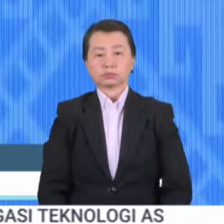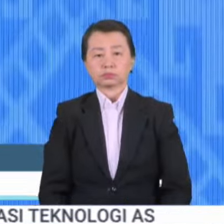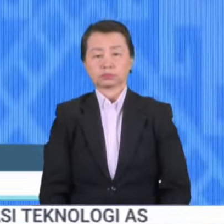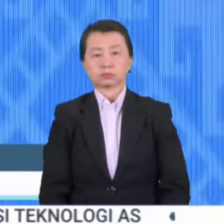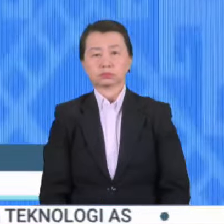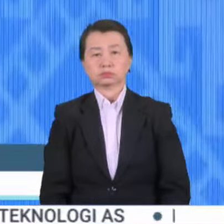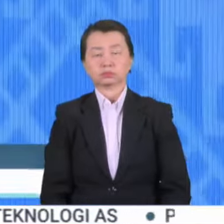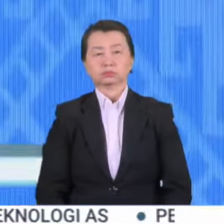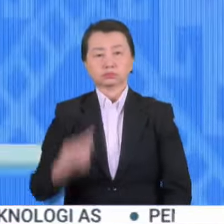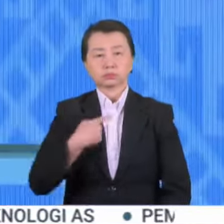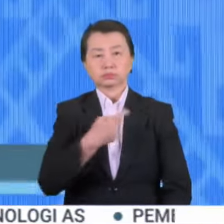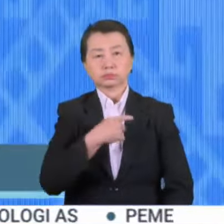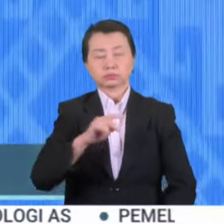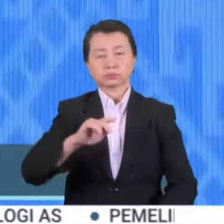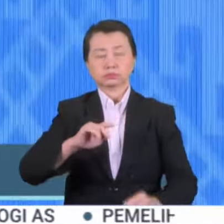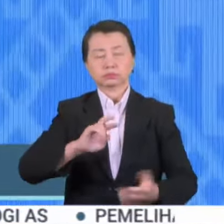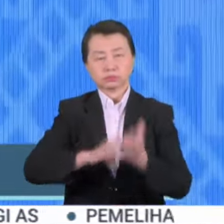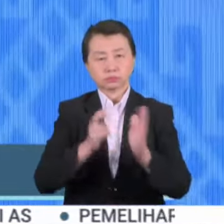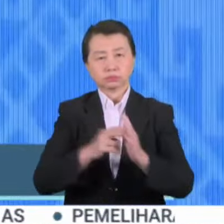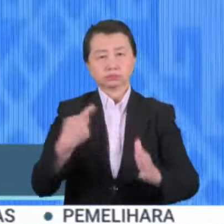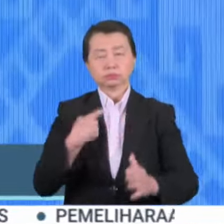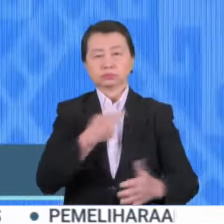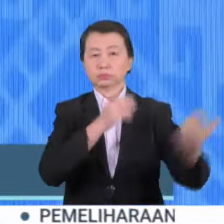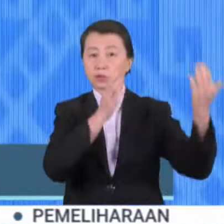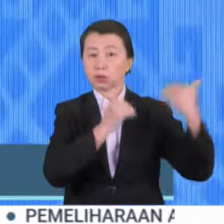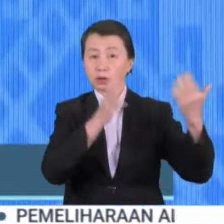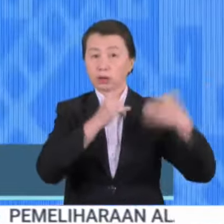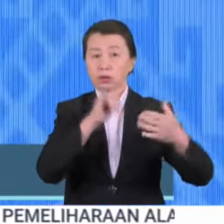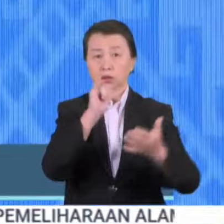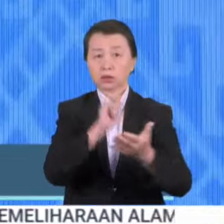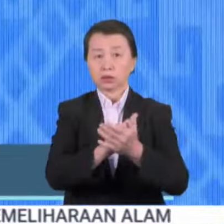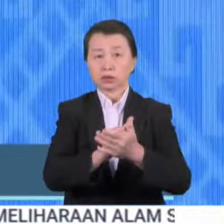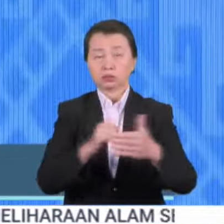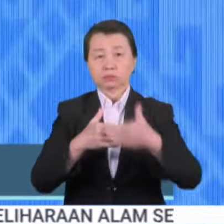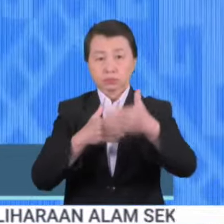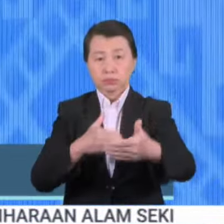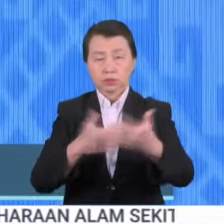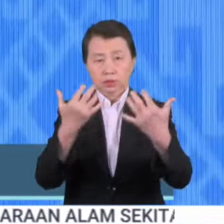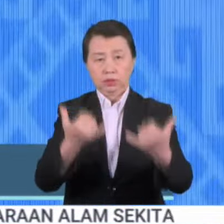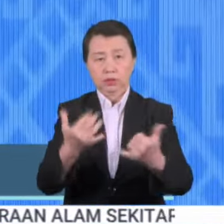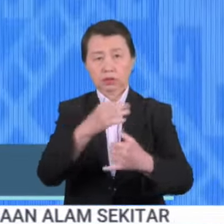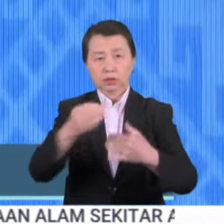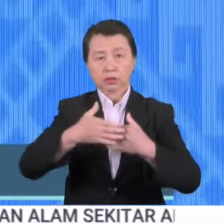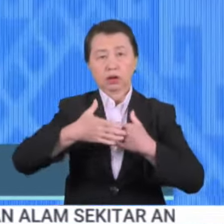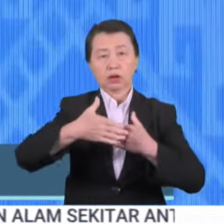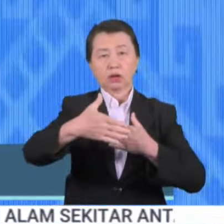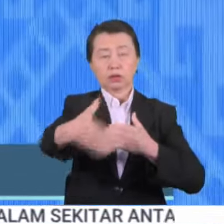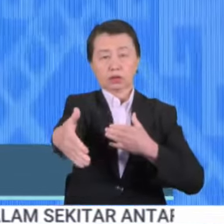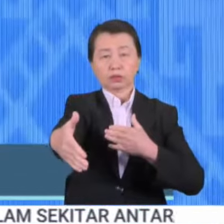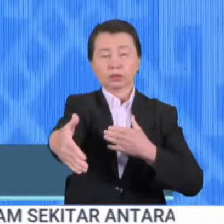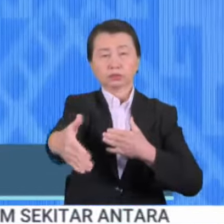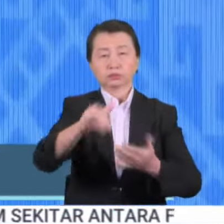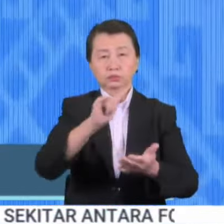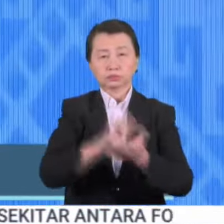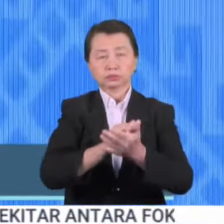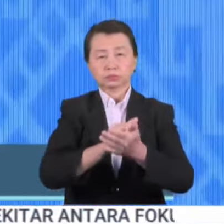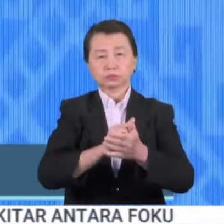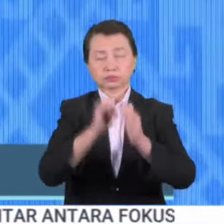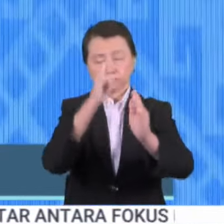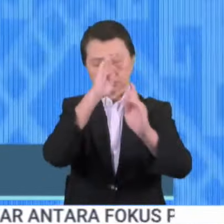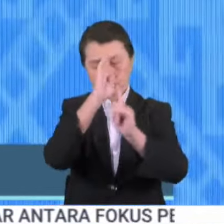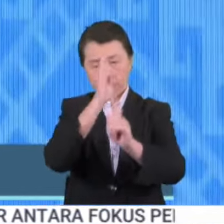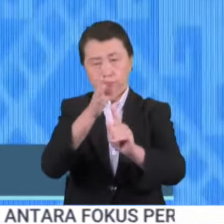It conveys our hope that the steps we take today will endure in the long run. It